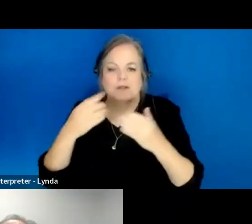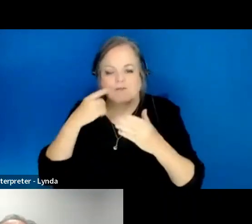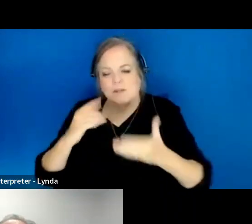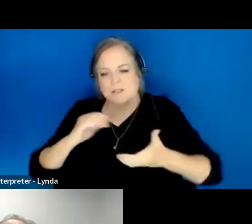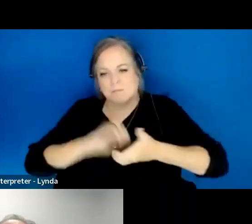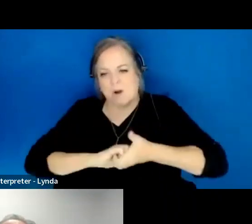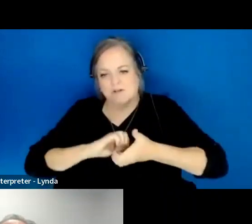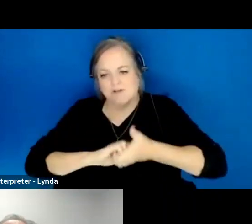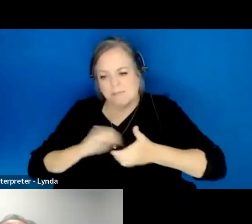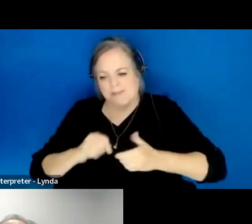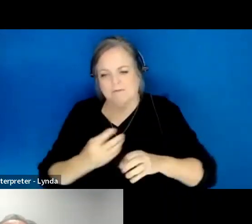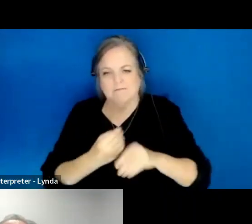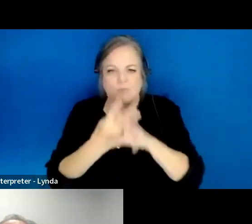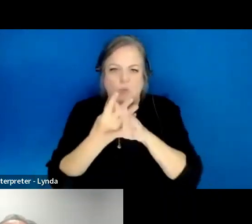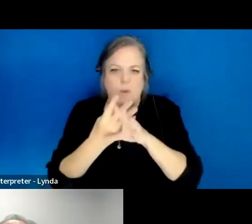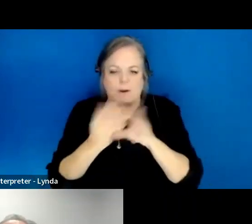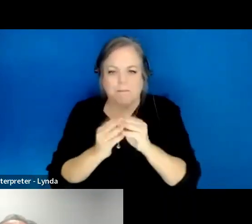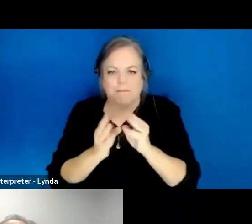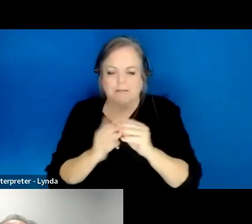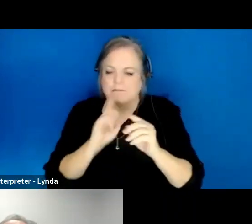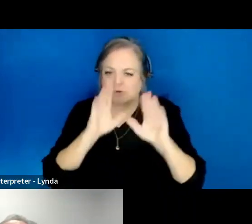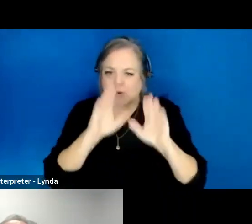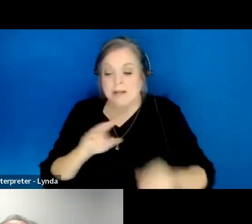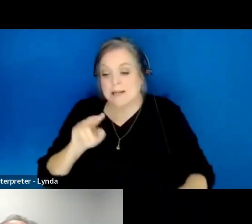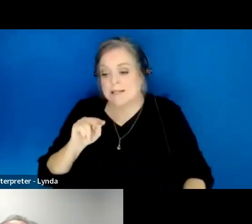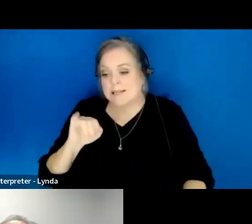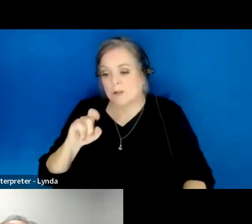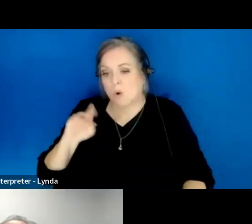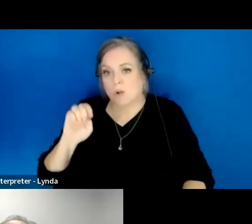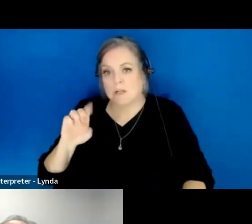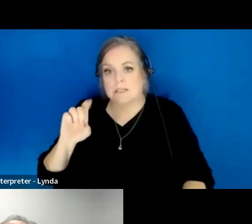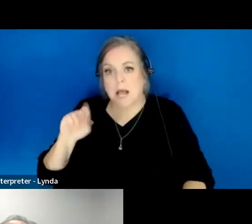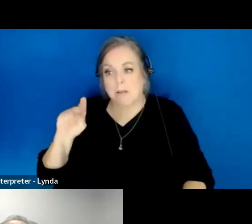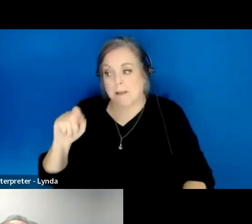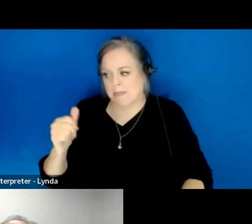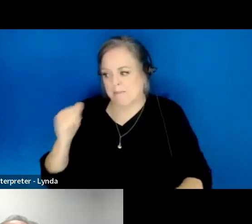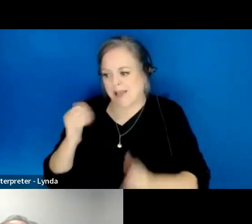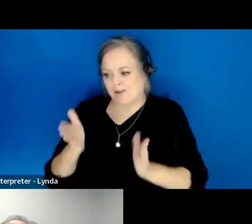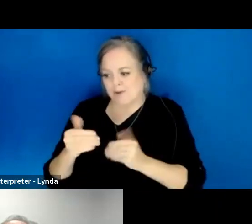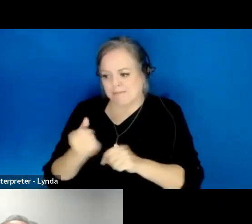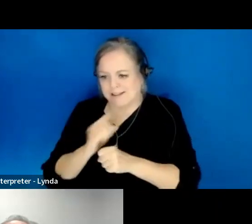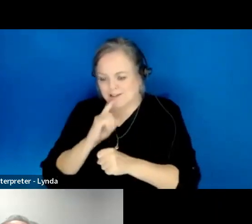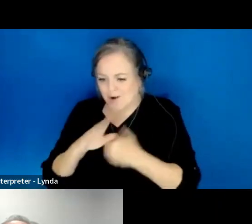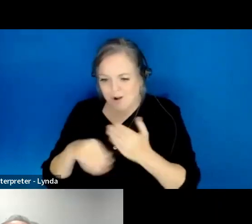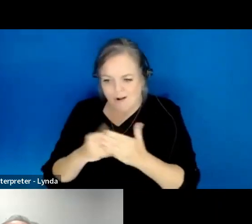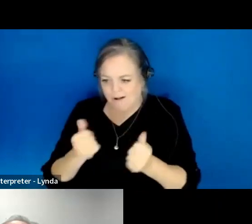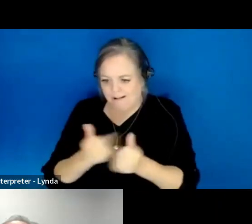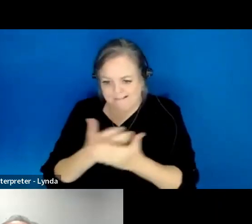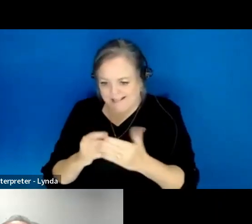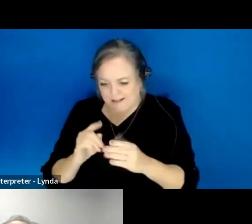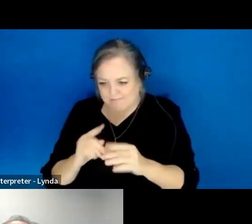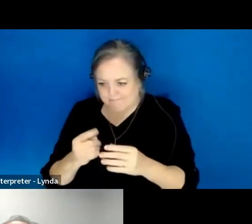and this webinar. It's been great. And Nicole Dama in the back room, making sure all the bells and whistles and everything works. Thank